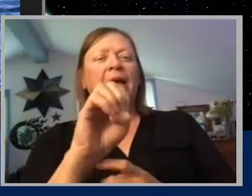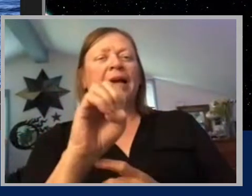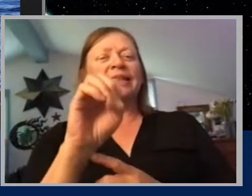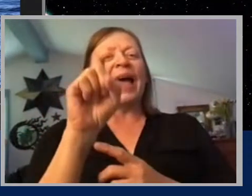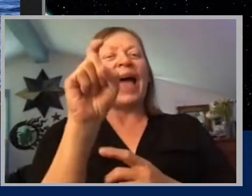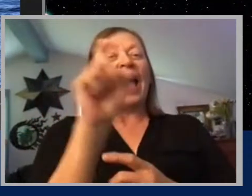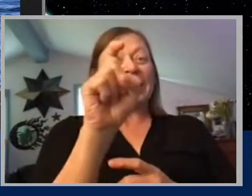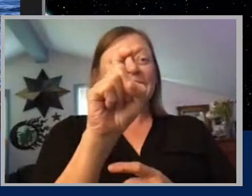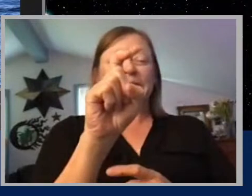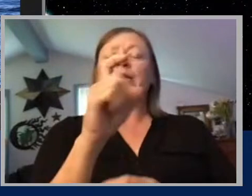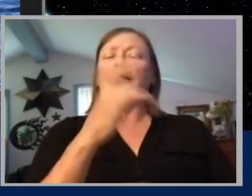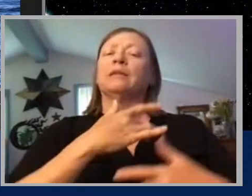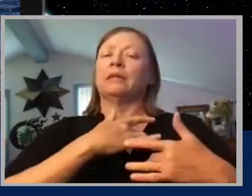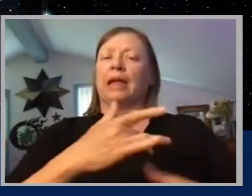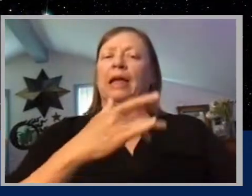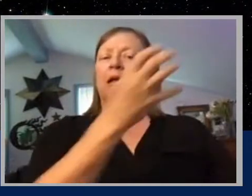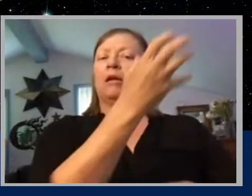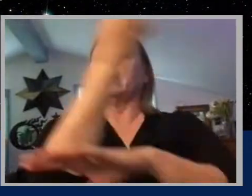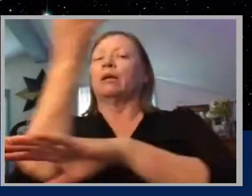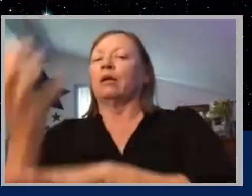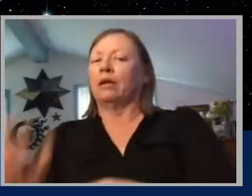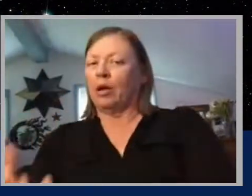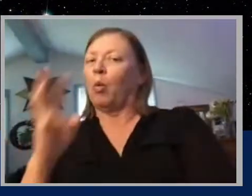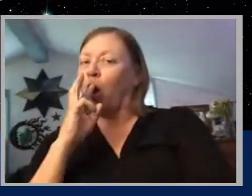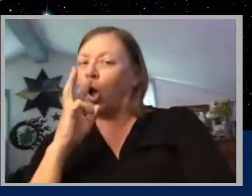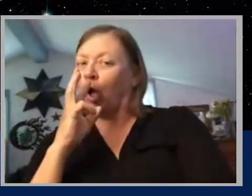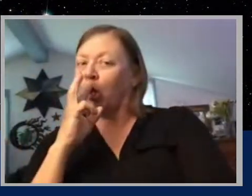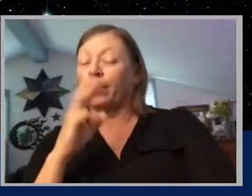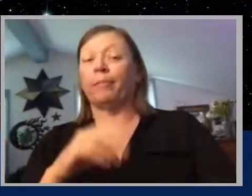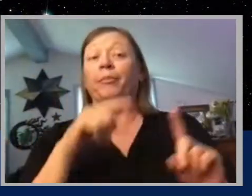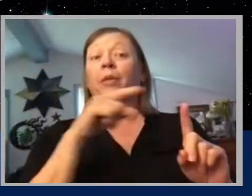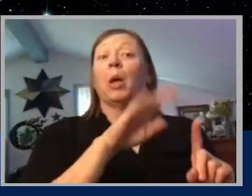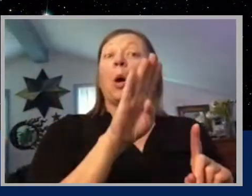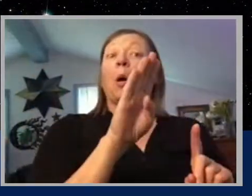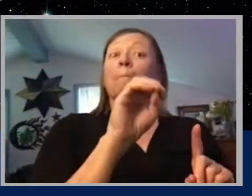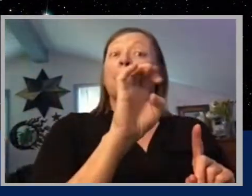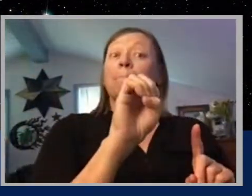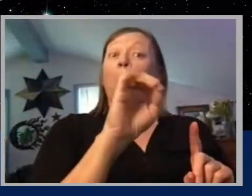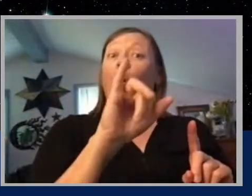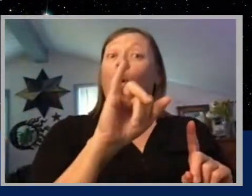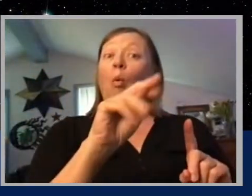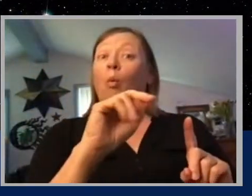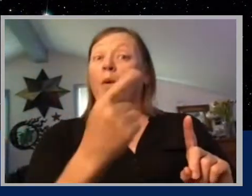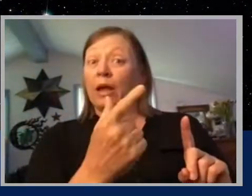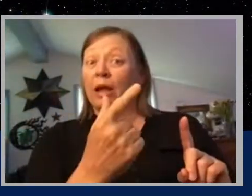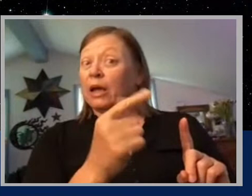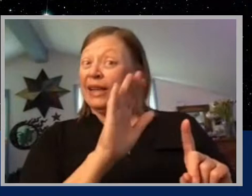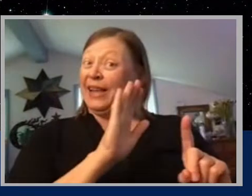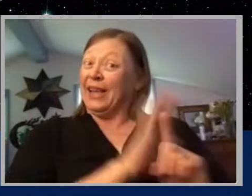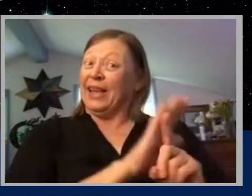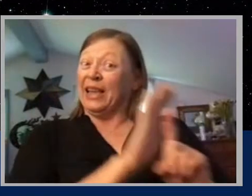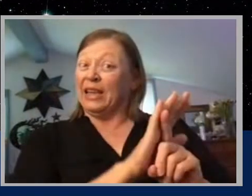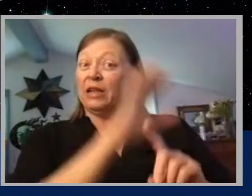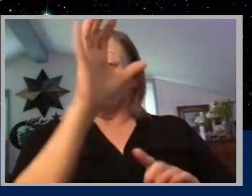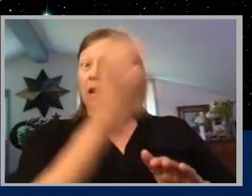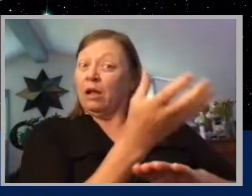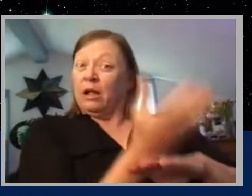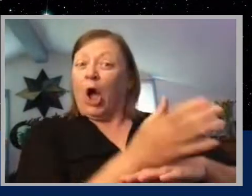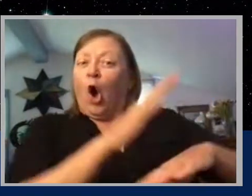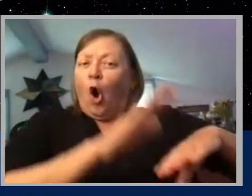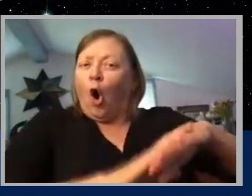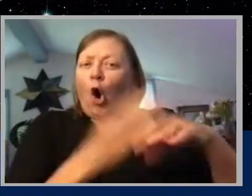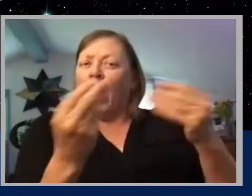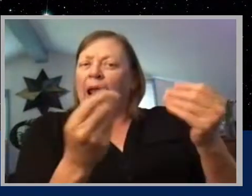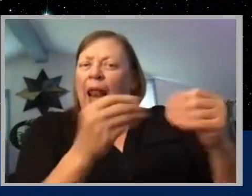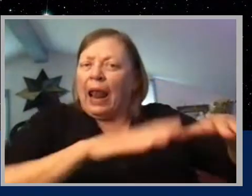to the water, where Boeing returns nominally on land. So we do this a little bit more frequently with SpaceX, where we have the crew train on